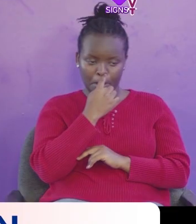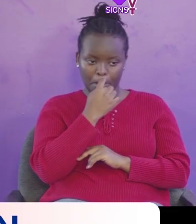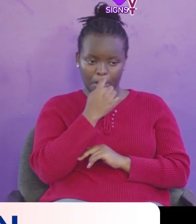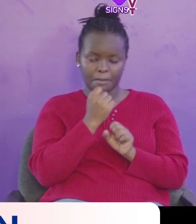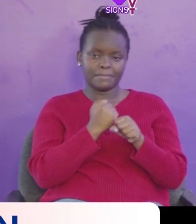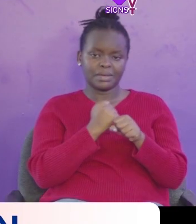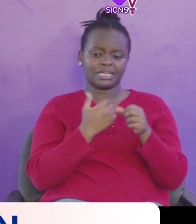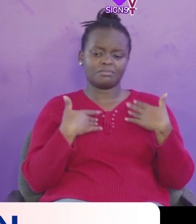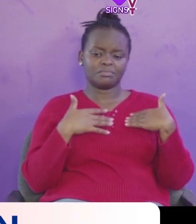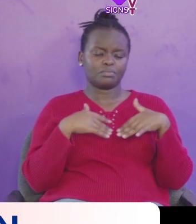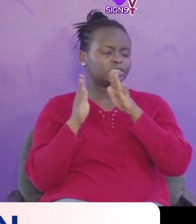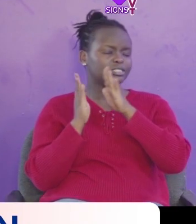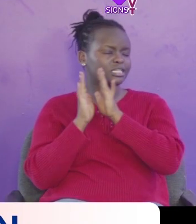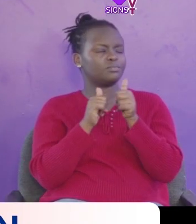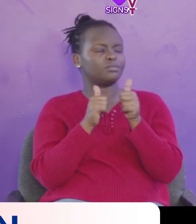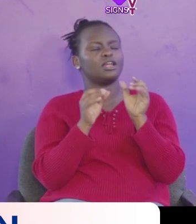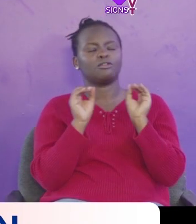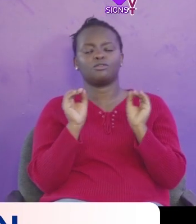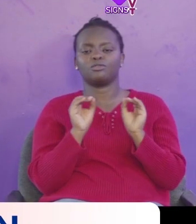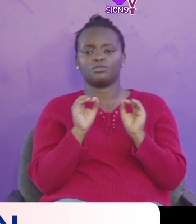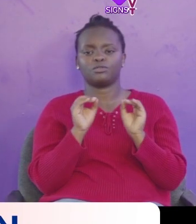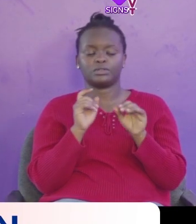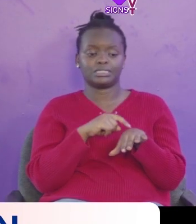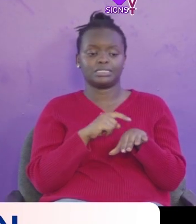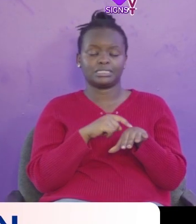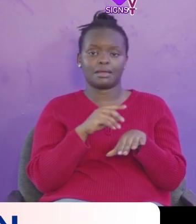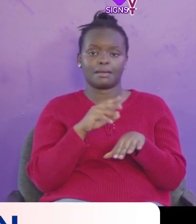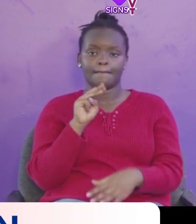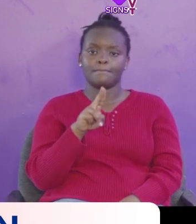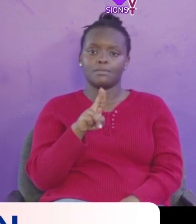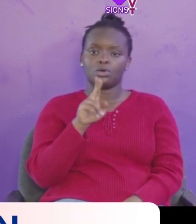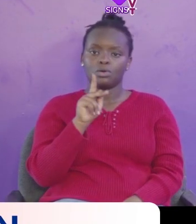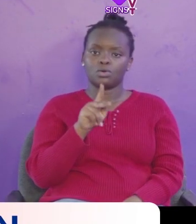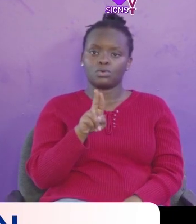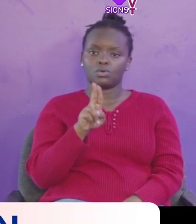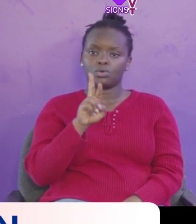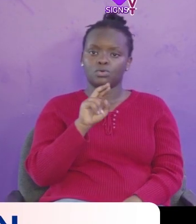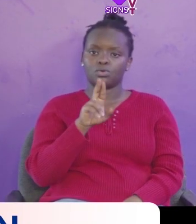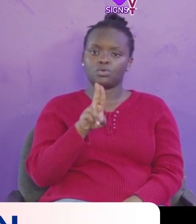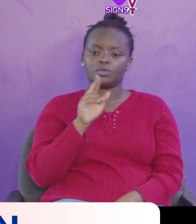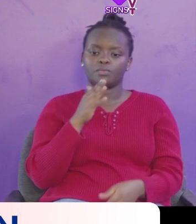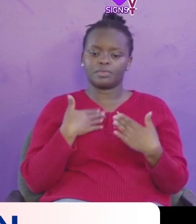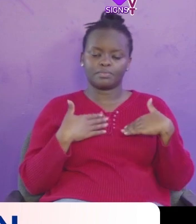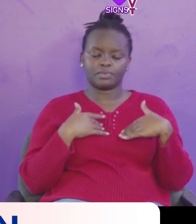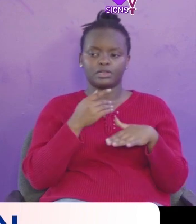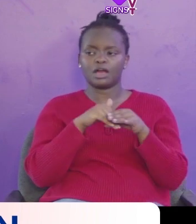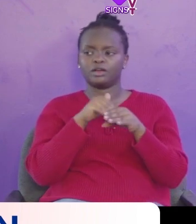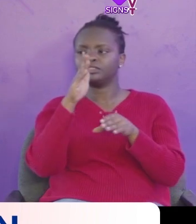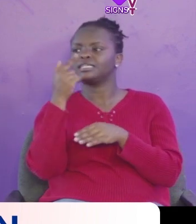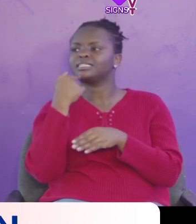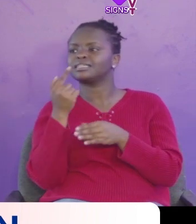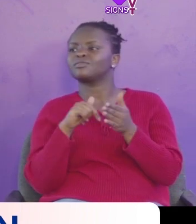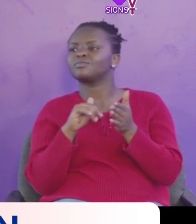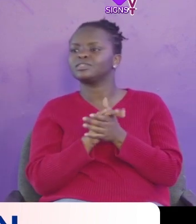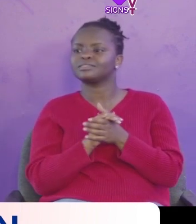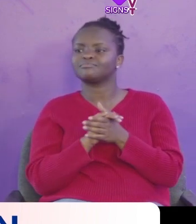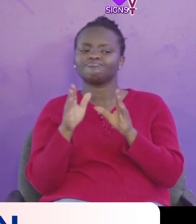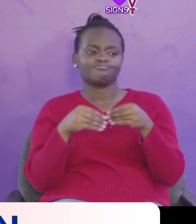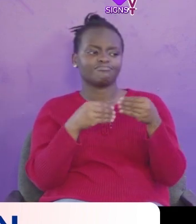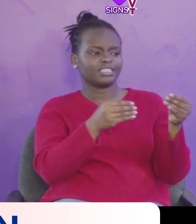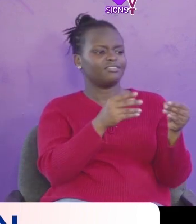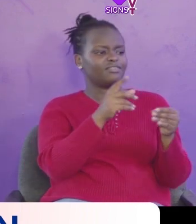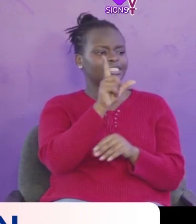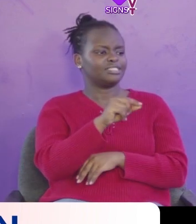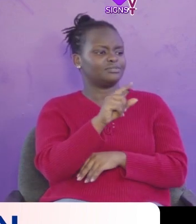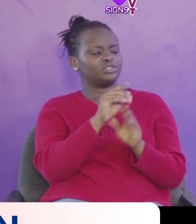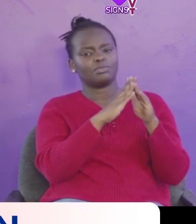Okay. And well, Mukuru people are having sleepless nights. Outside it's being said that Mukuru people have been given affordable houses.